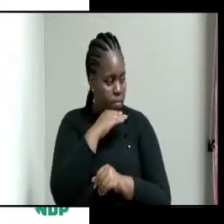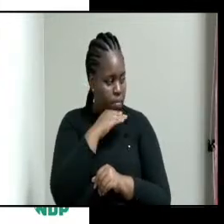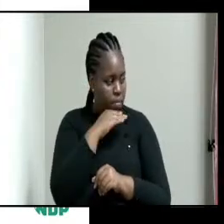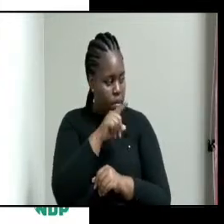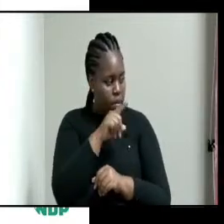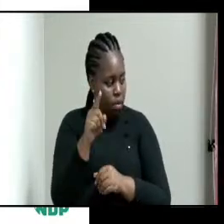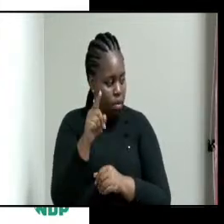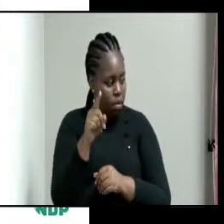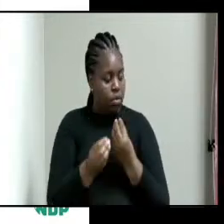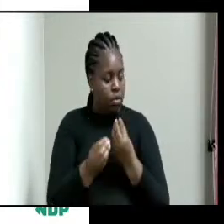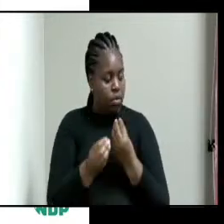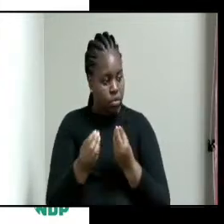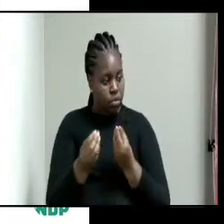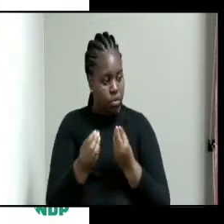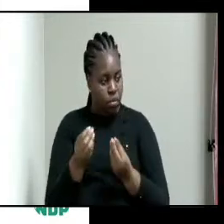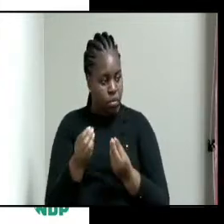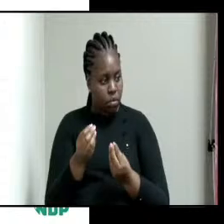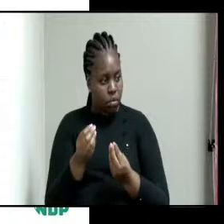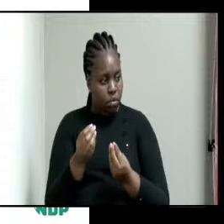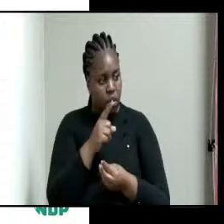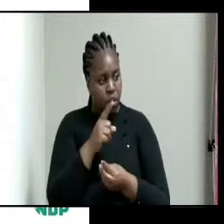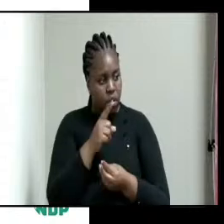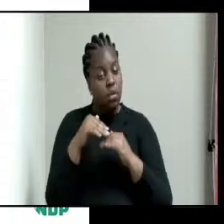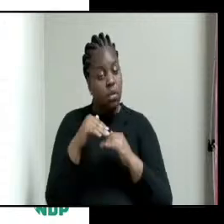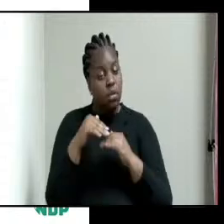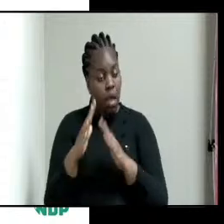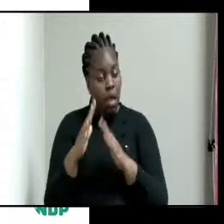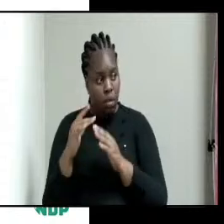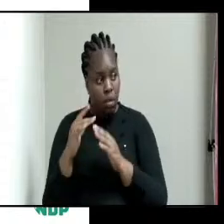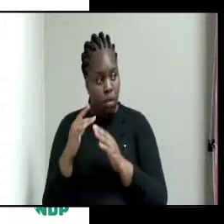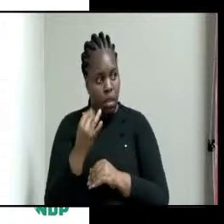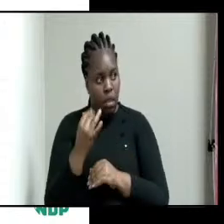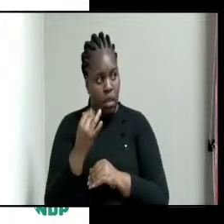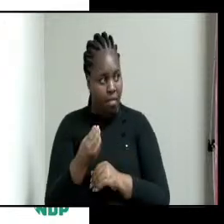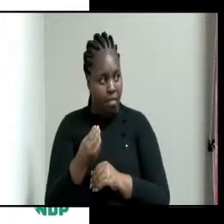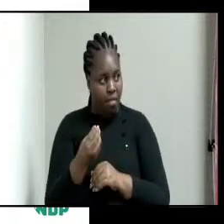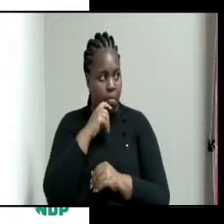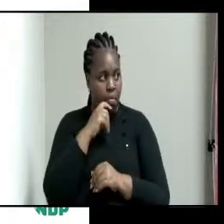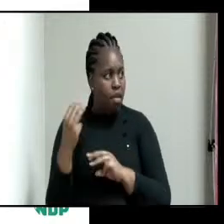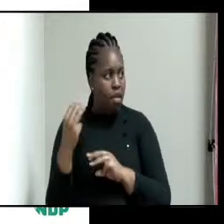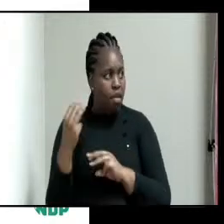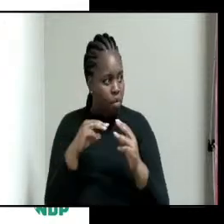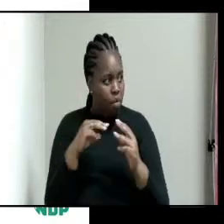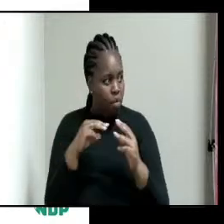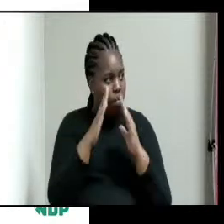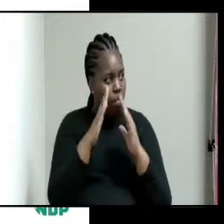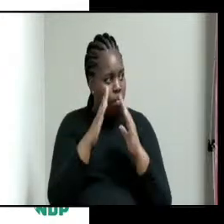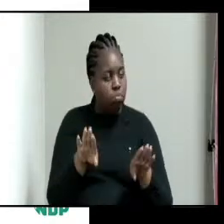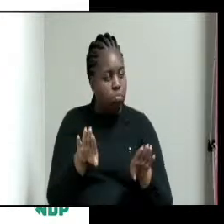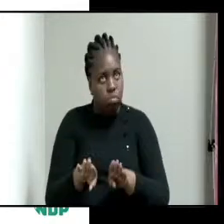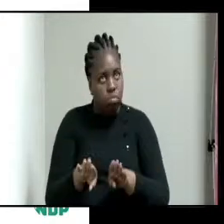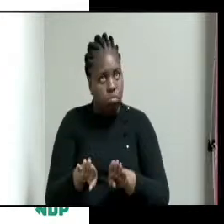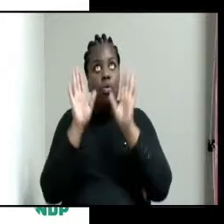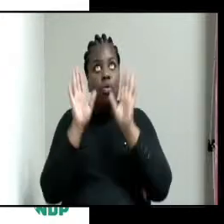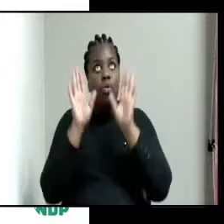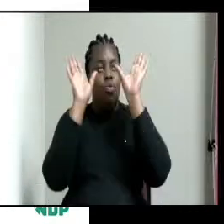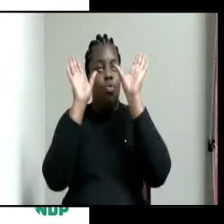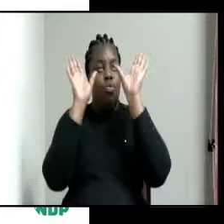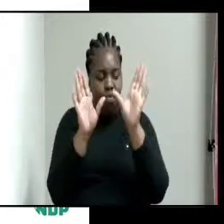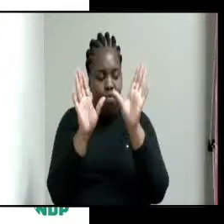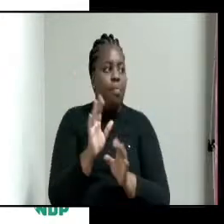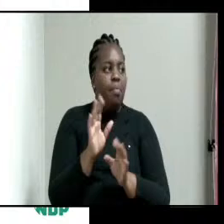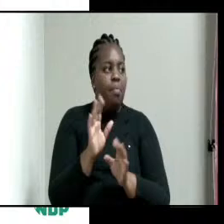those children that are still living in households with houses that have got walls, roofs, and floors that